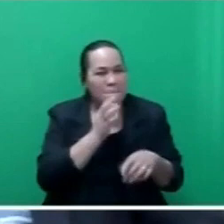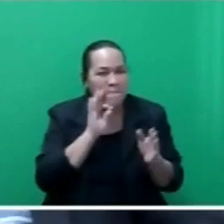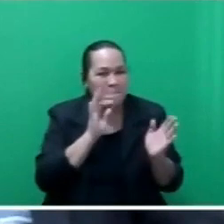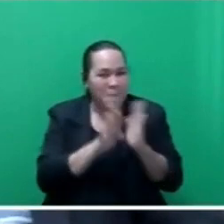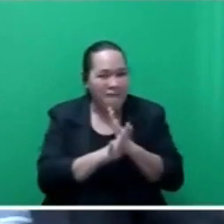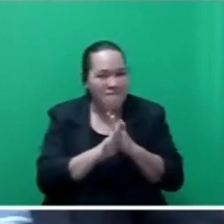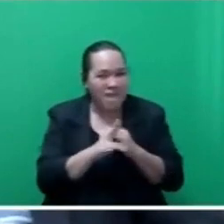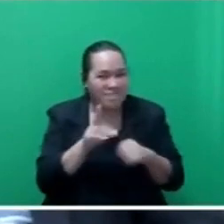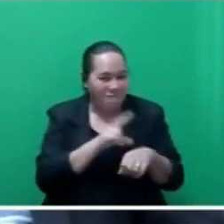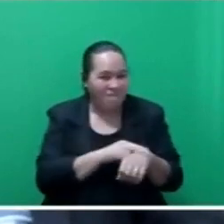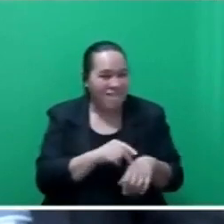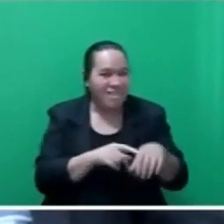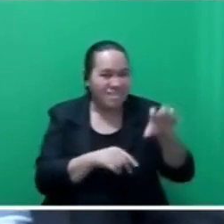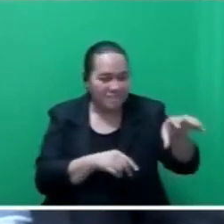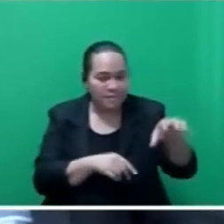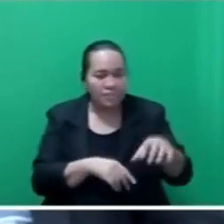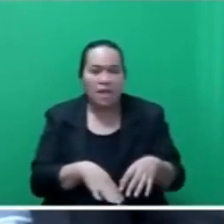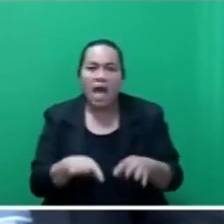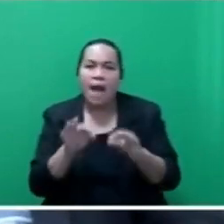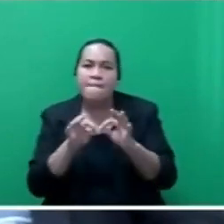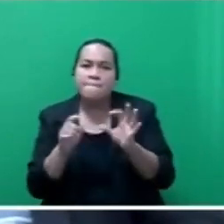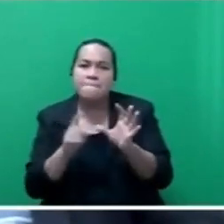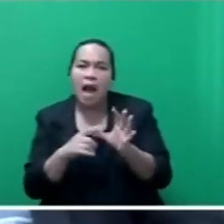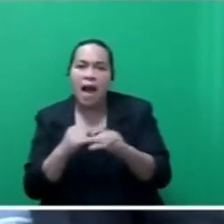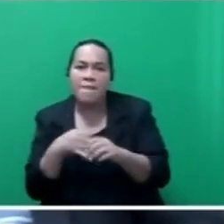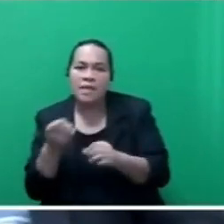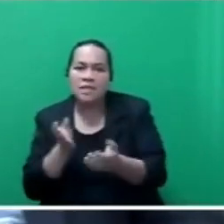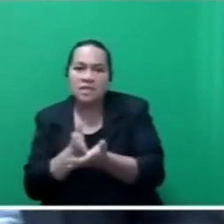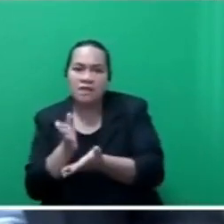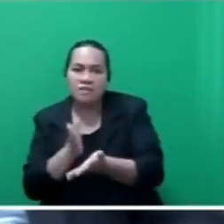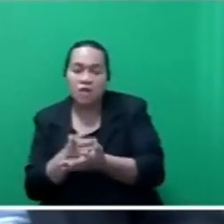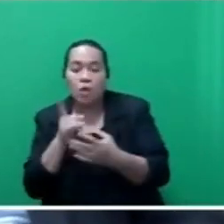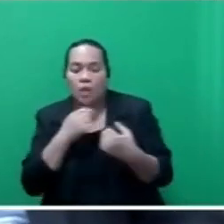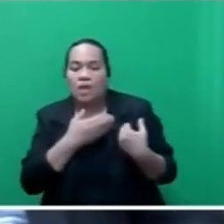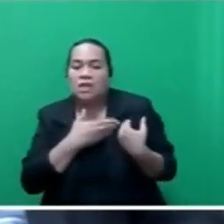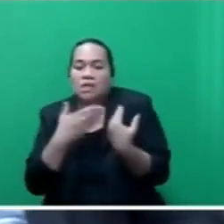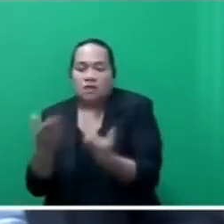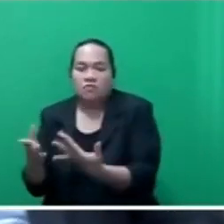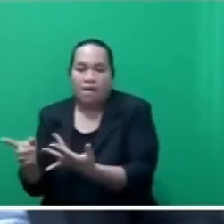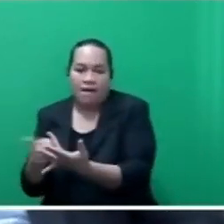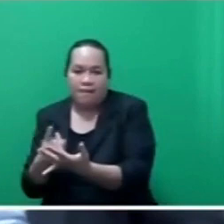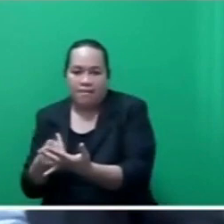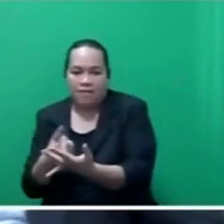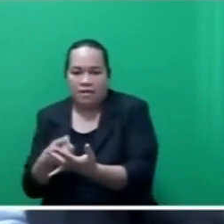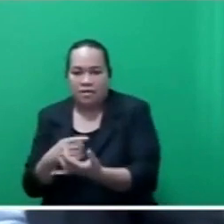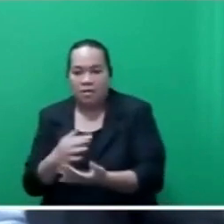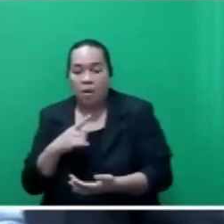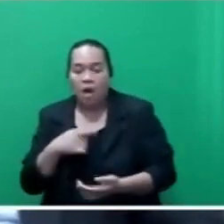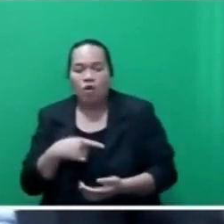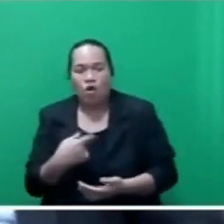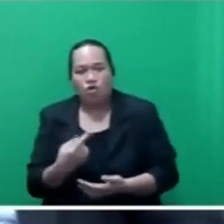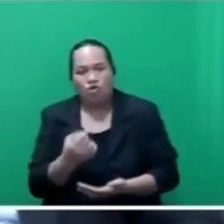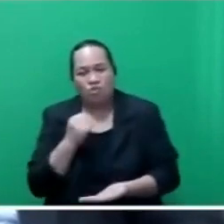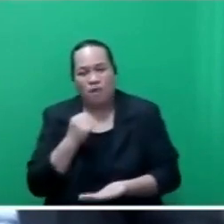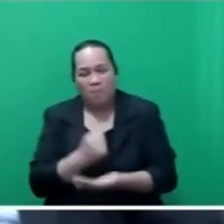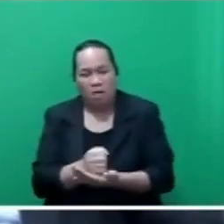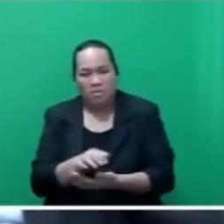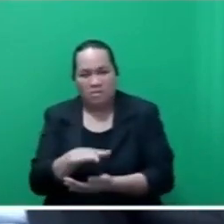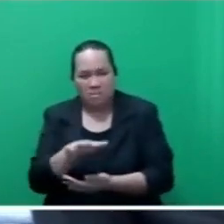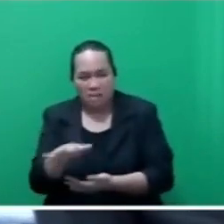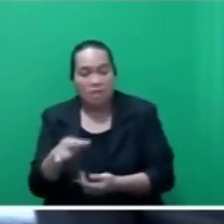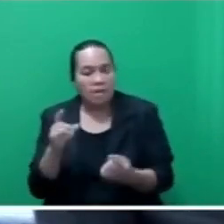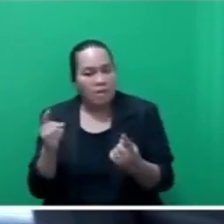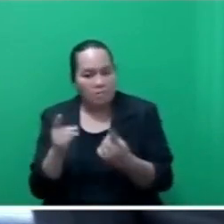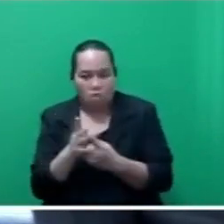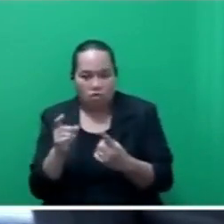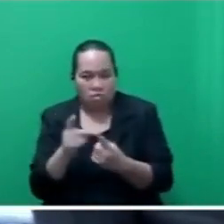the outsourcing of biomedical services will continue to support and streamline operations, and this is a key part of